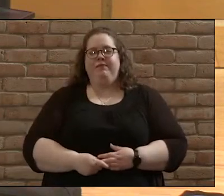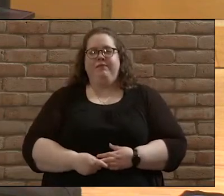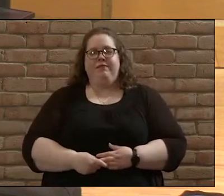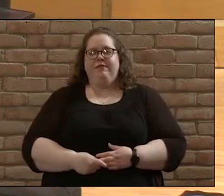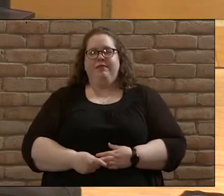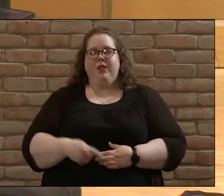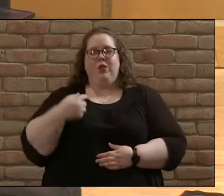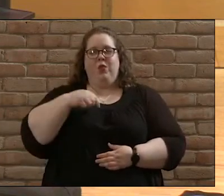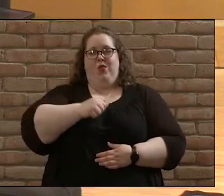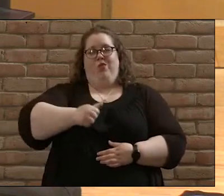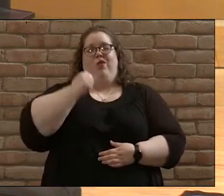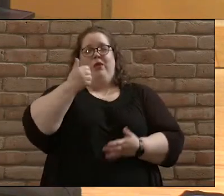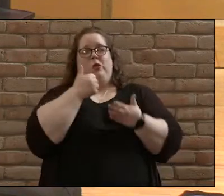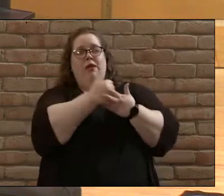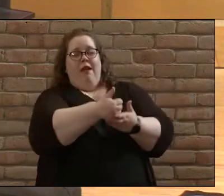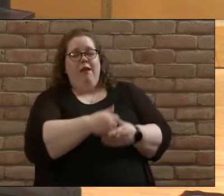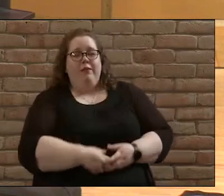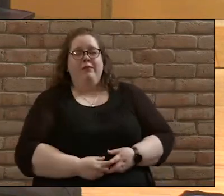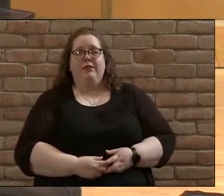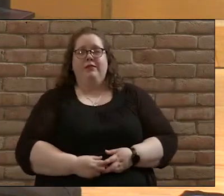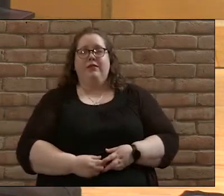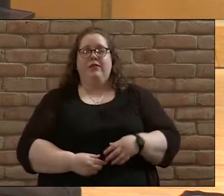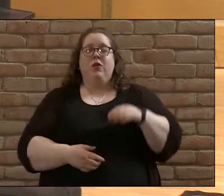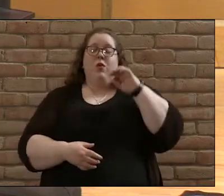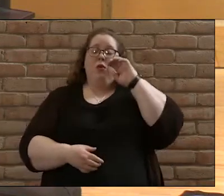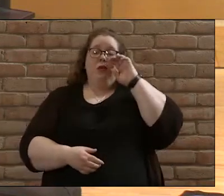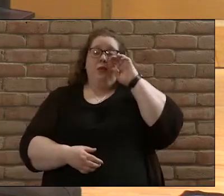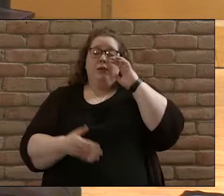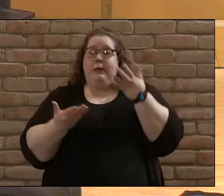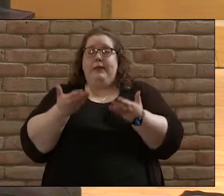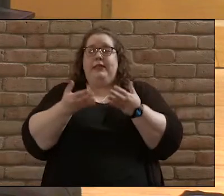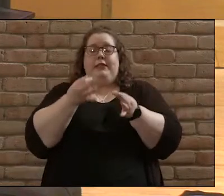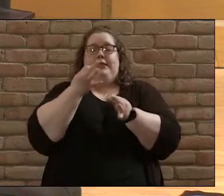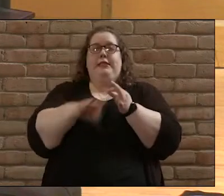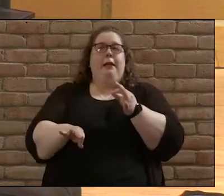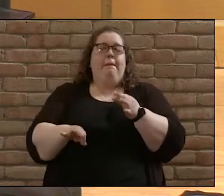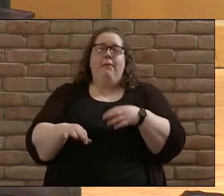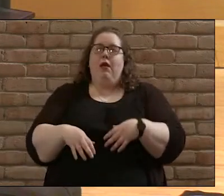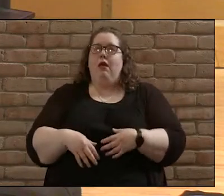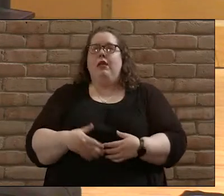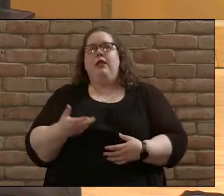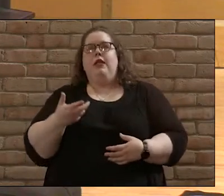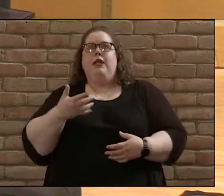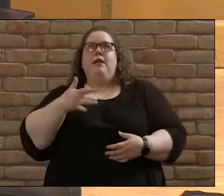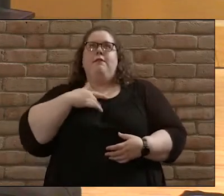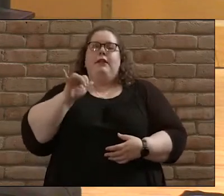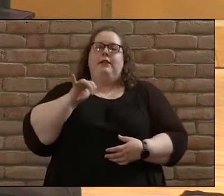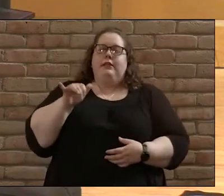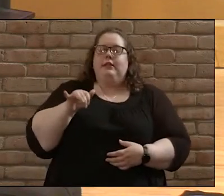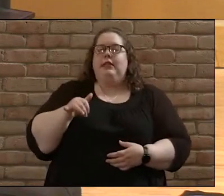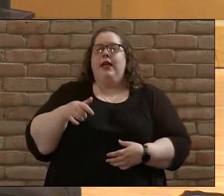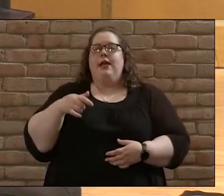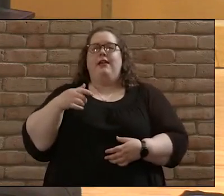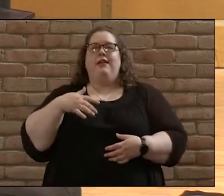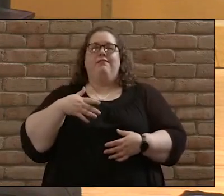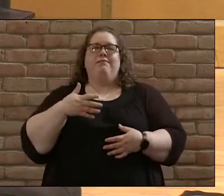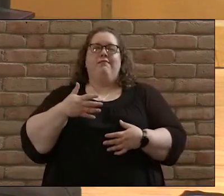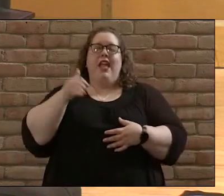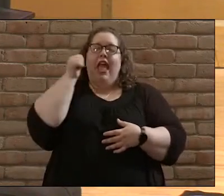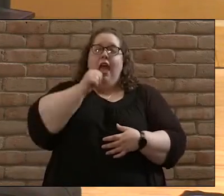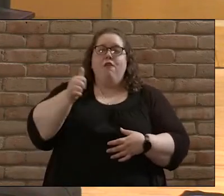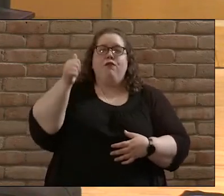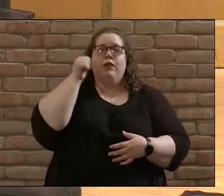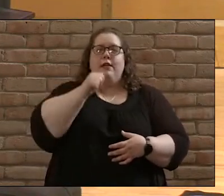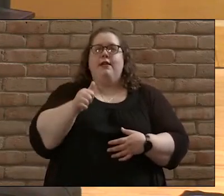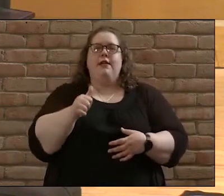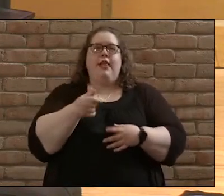as something like filling every single waking hour, every second of our day with either work or play